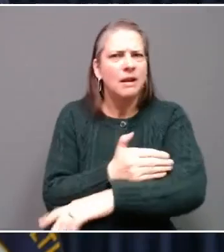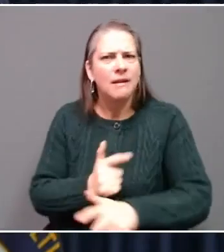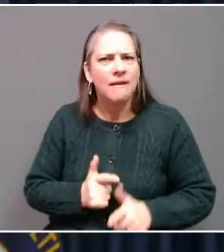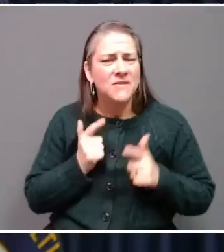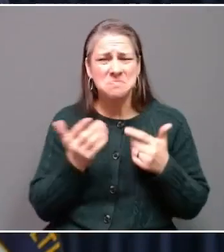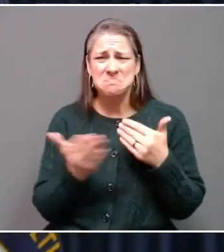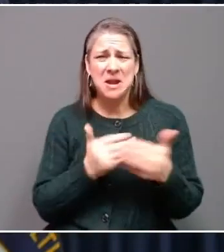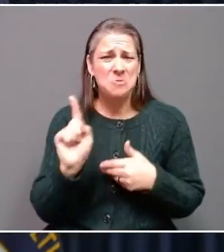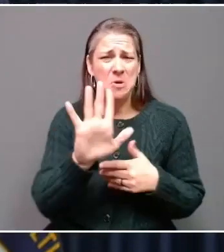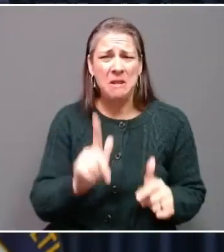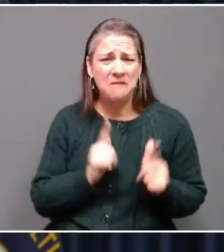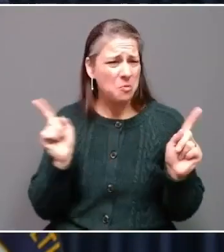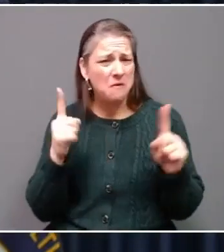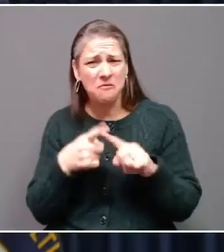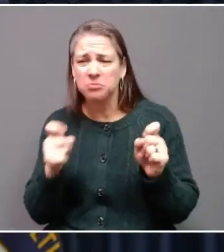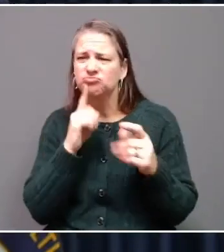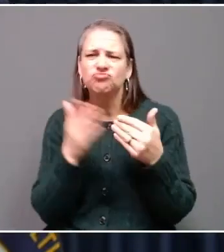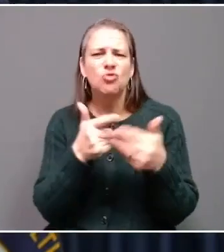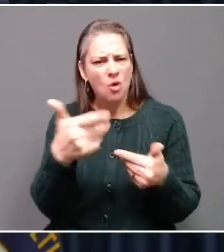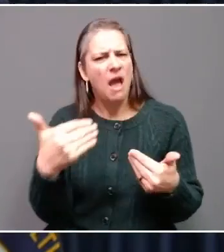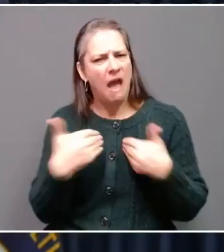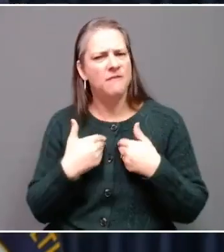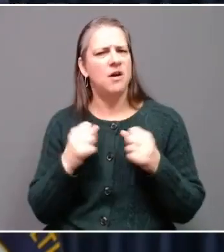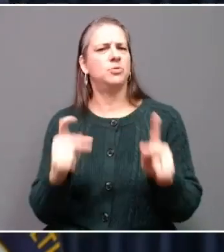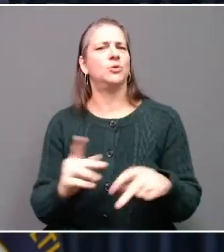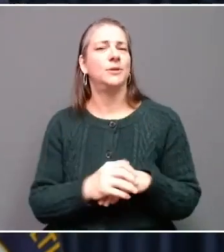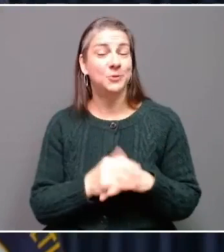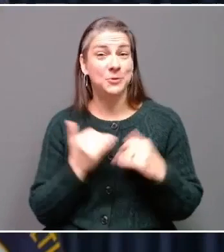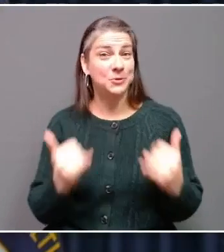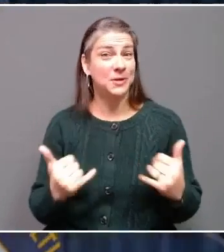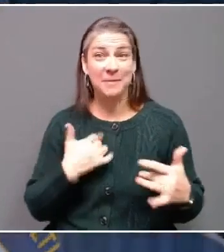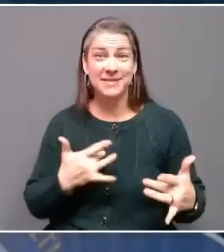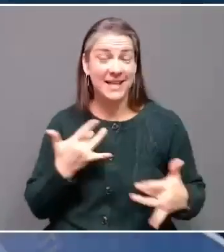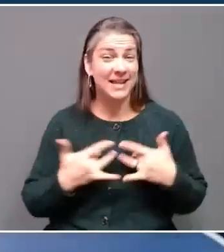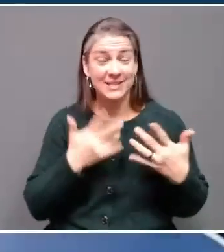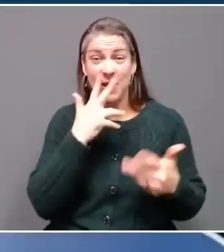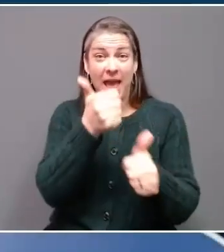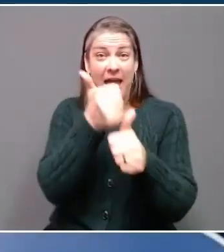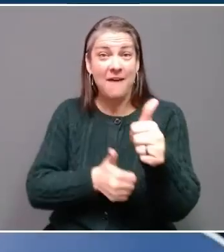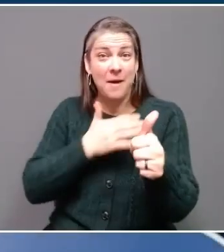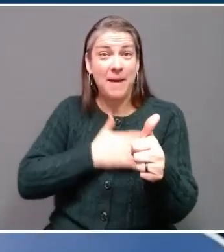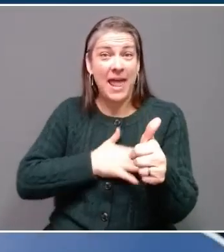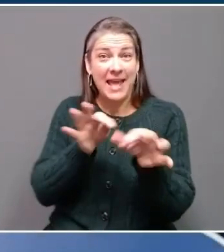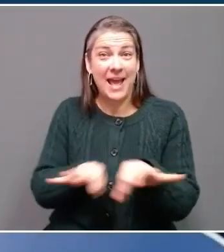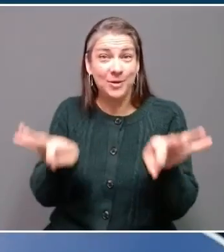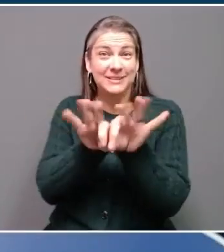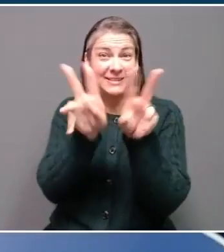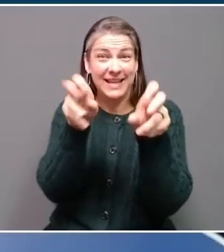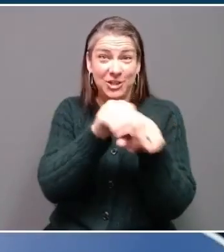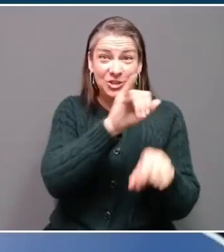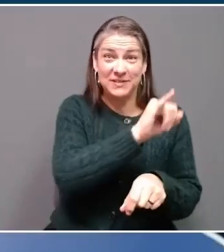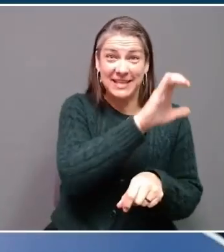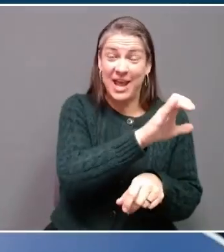a chance. So today, I'm excited to say that Everybody Counts is not only growing in Jefferson County, but we're announcing our